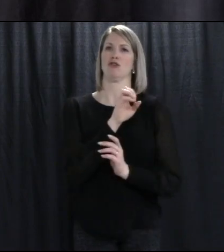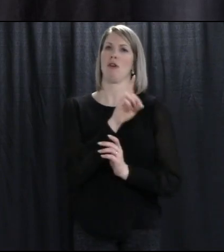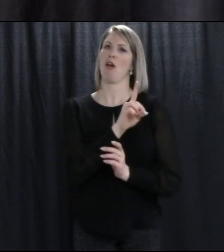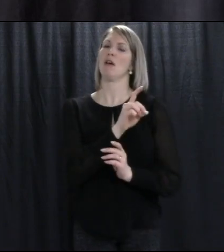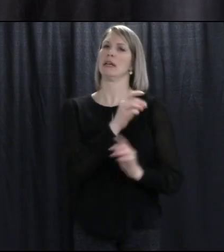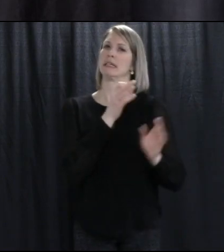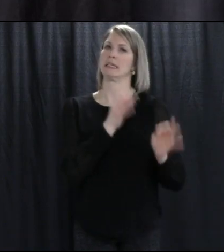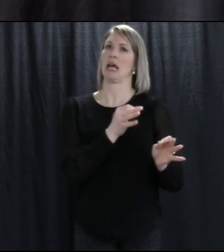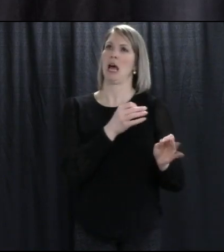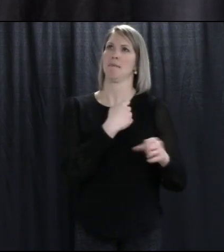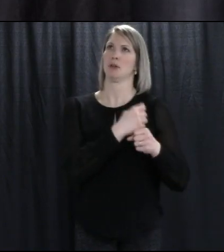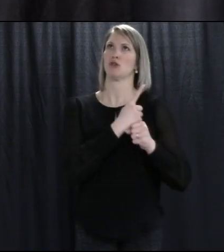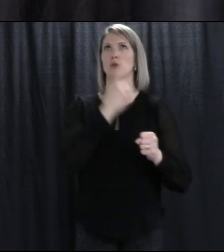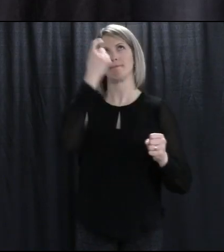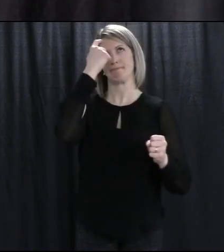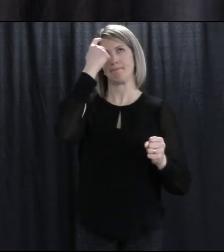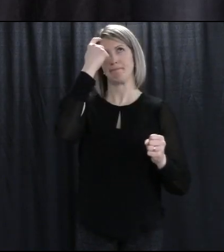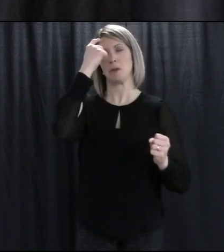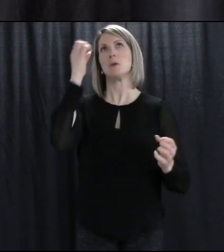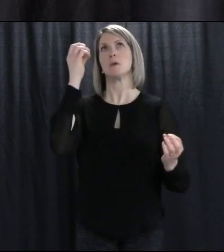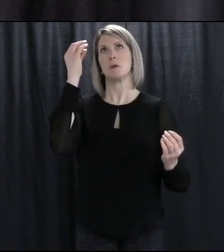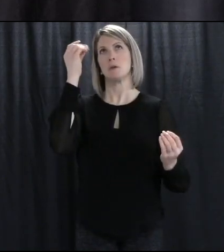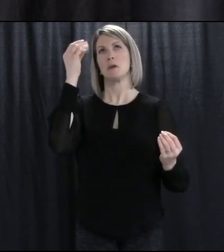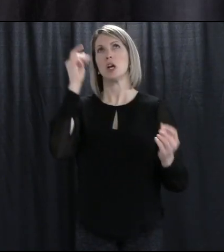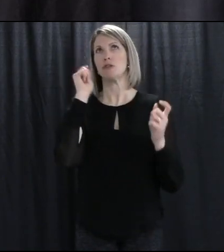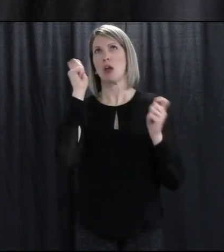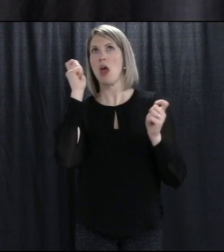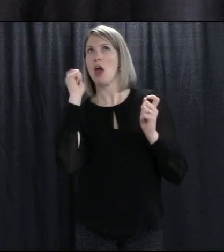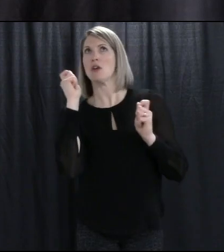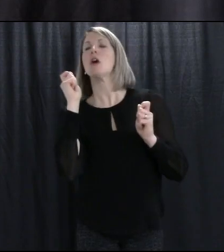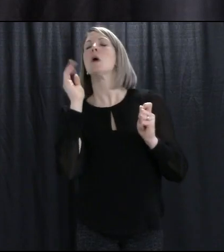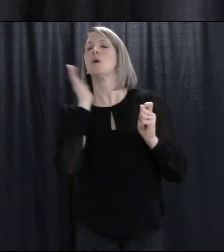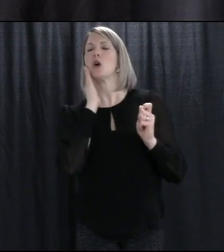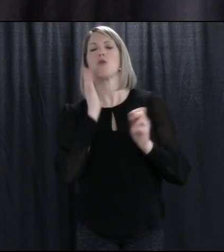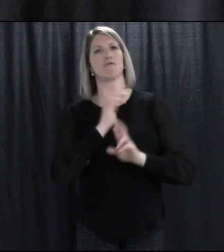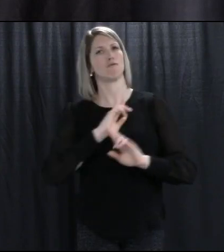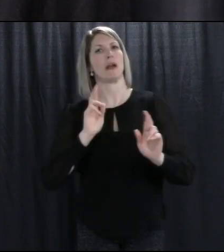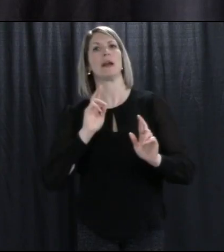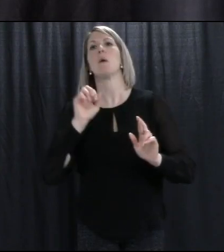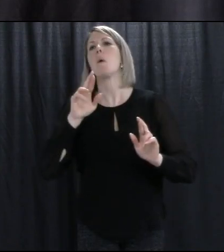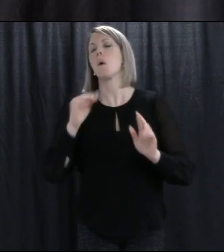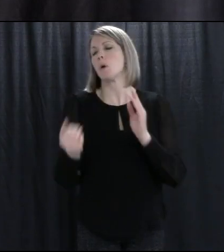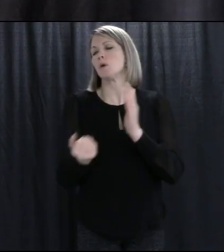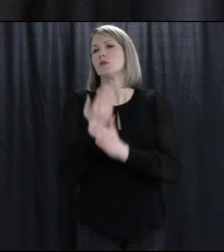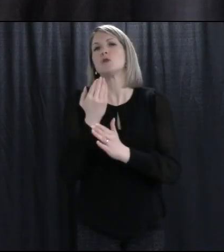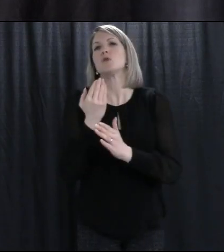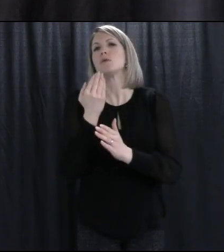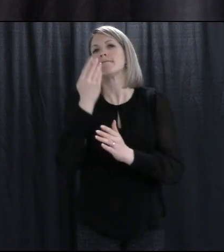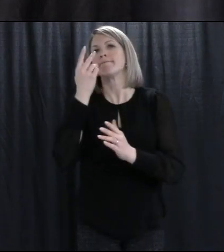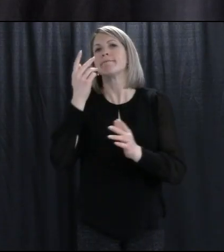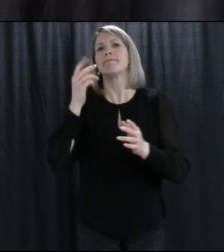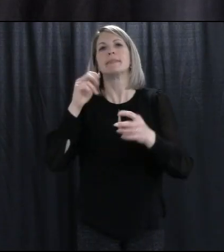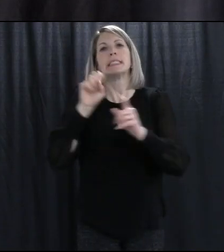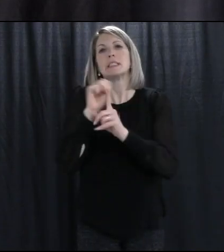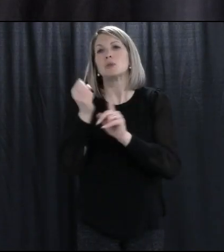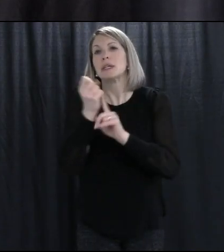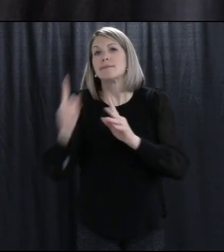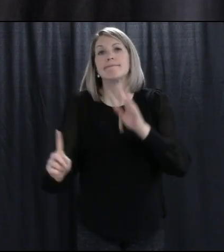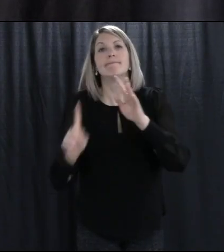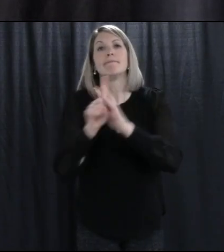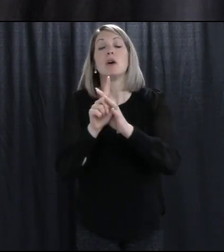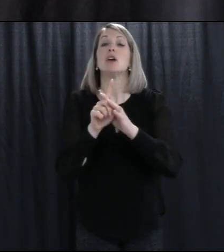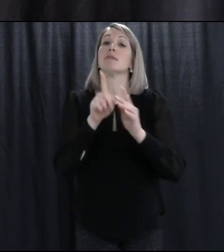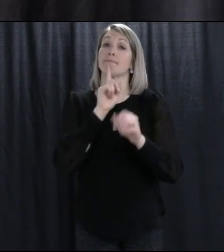to make changes if we find particular pressure points do arise. We have 3 presumptive cases